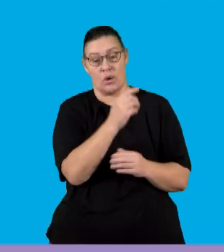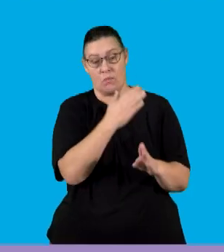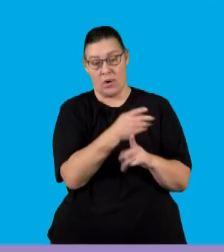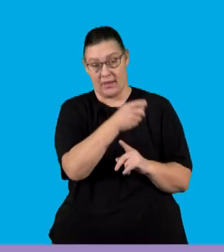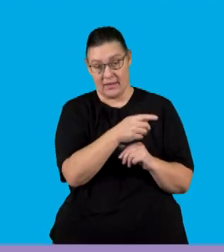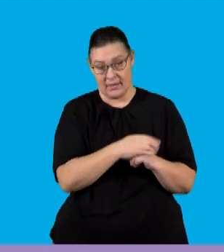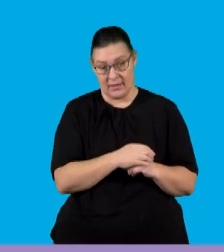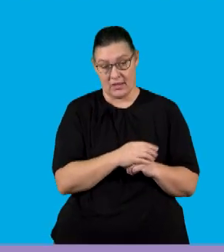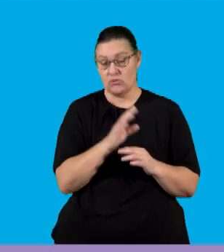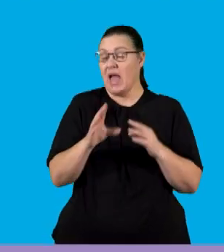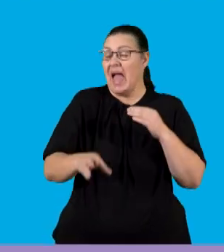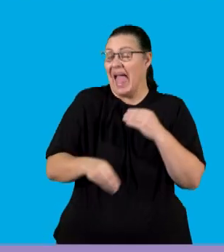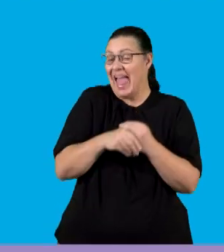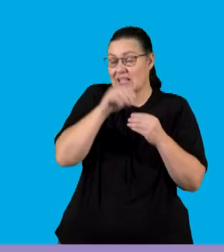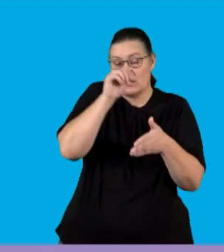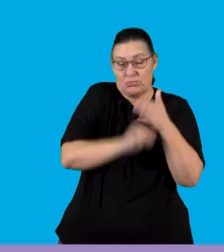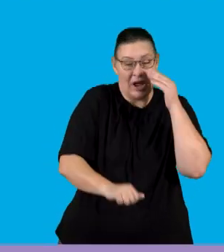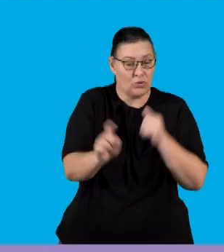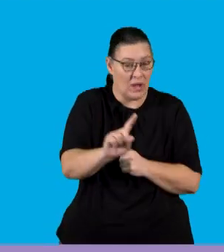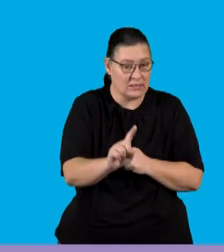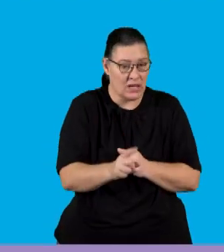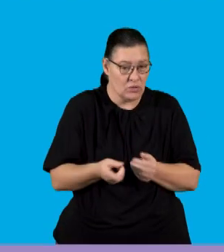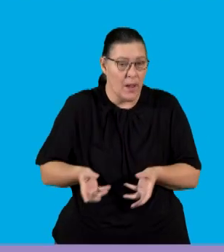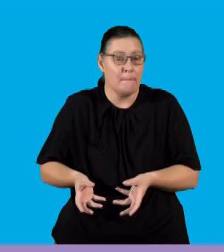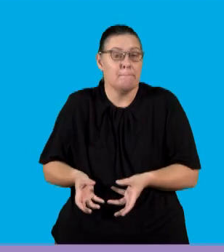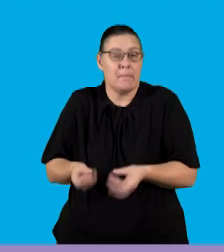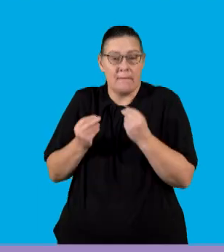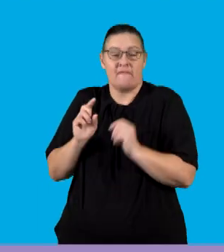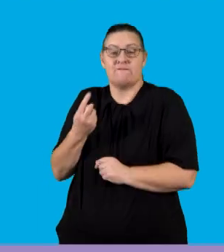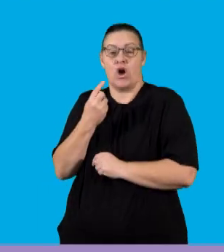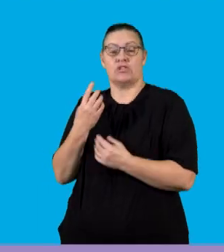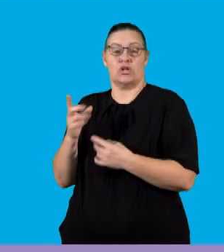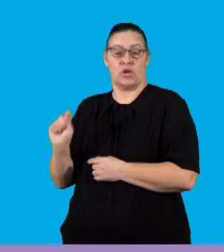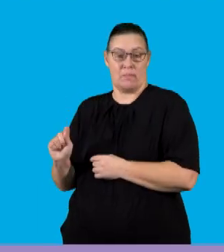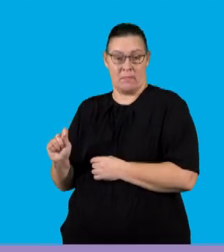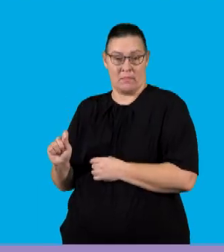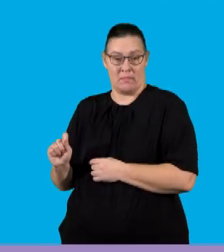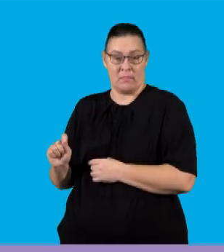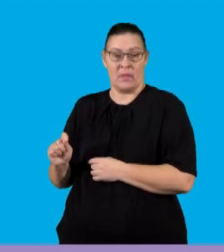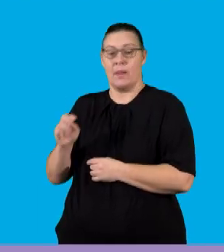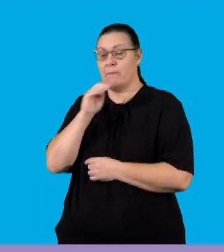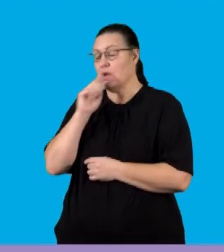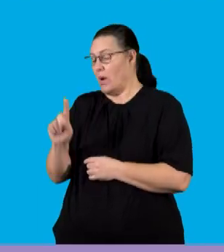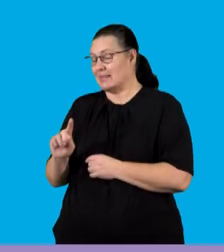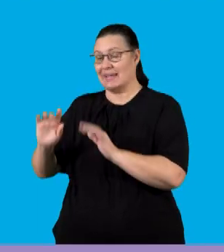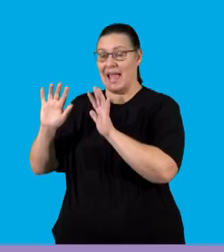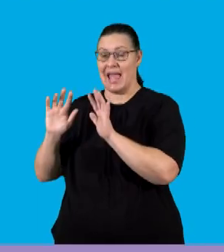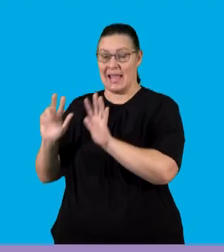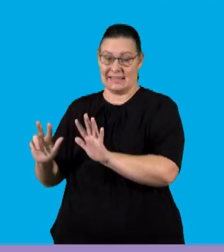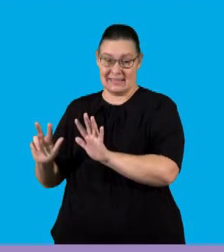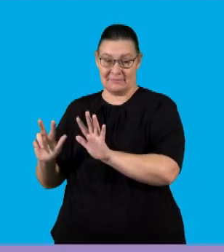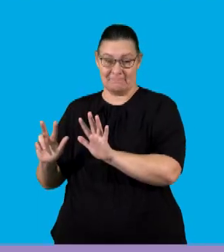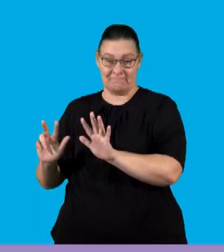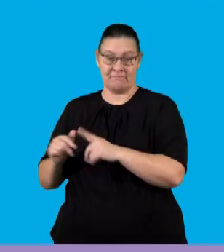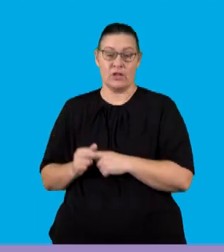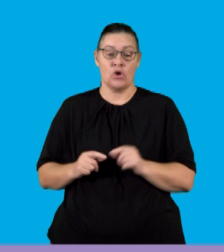first term. Now, what are we going to add or subtract so that we get to our first term, which is 8 in